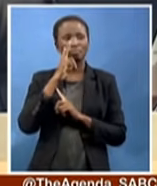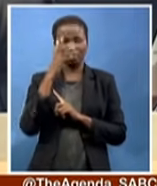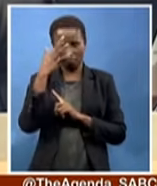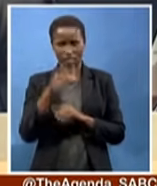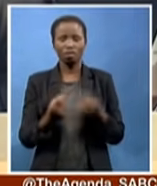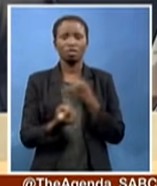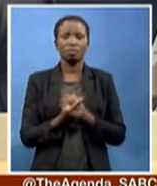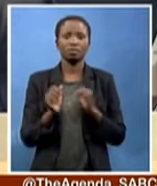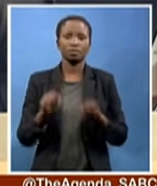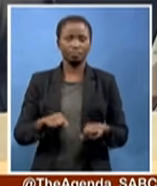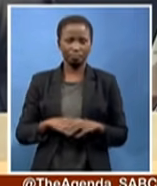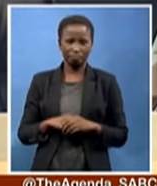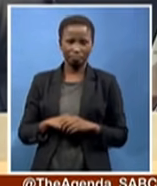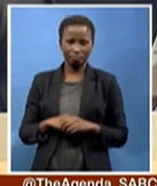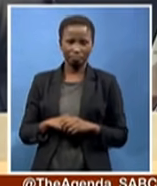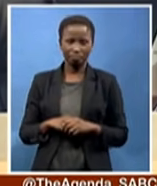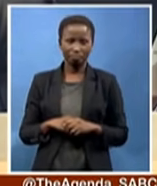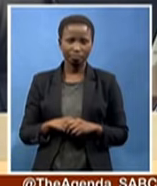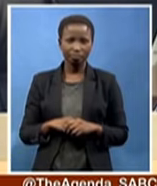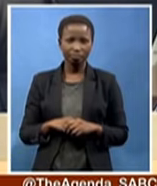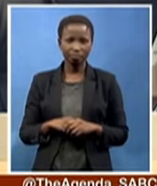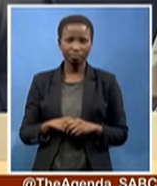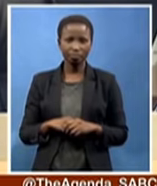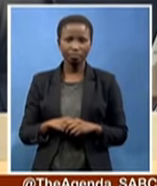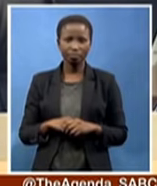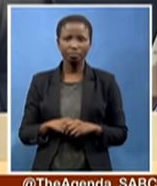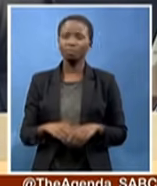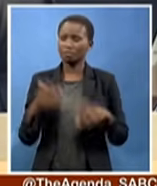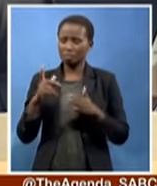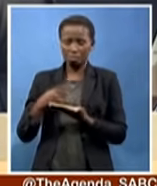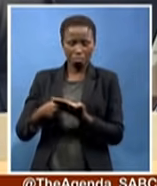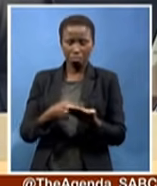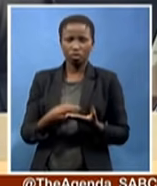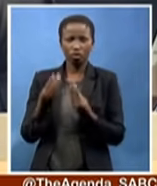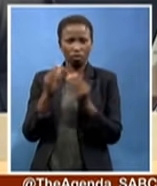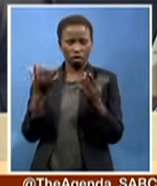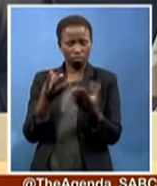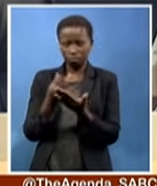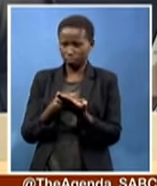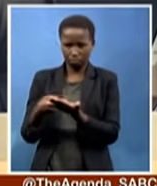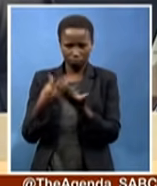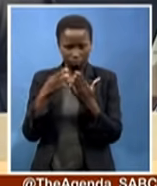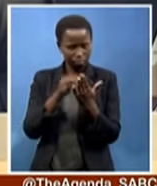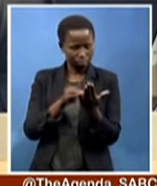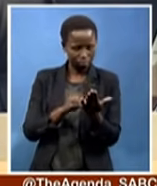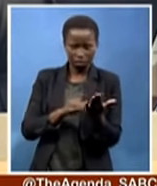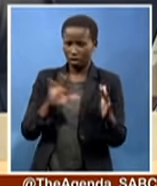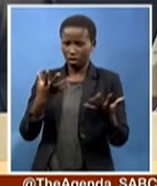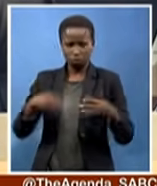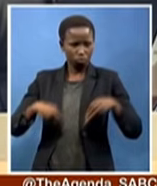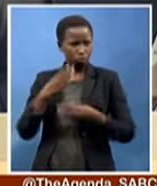resolutions on measures to prevent corruption, including on issues relating to state